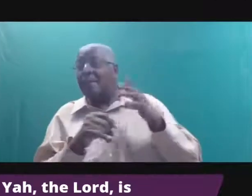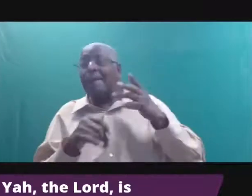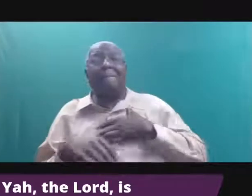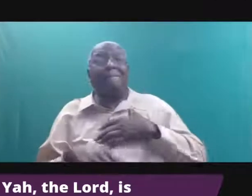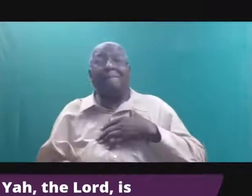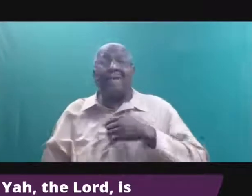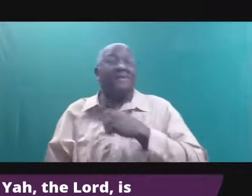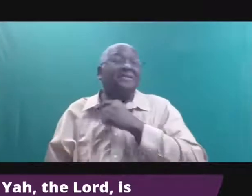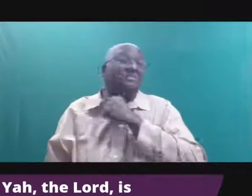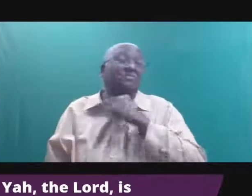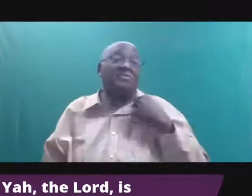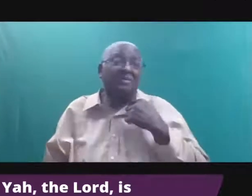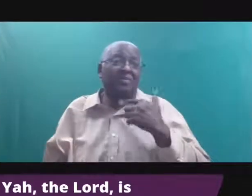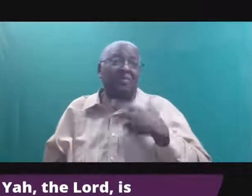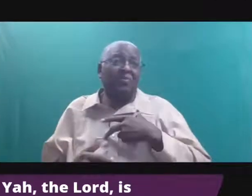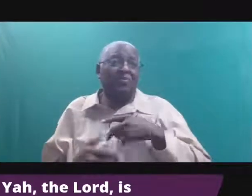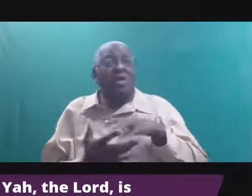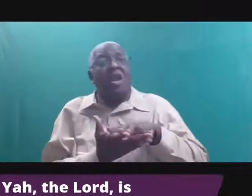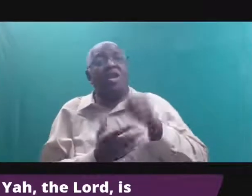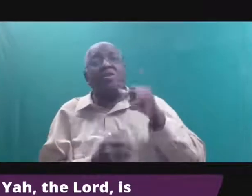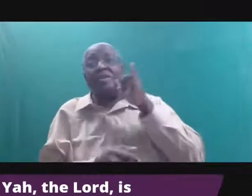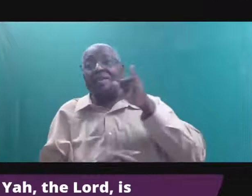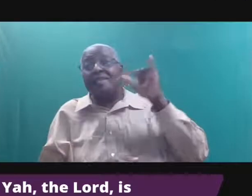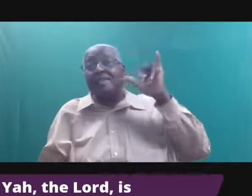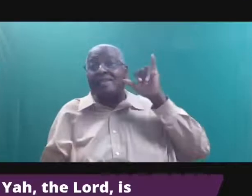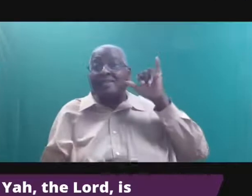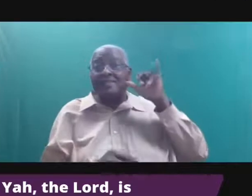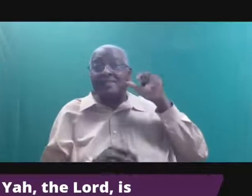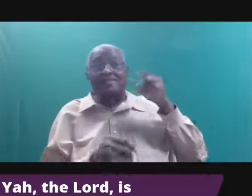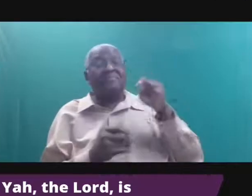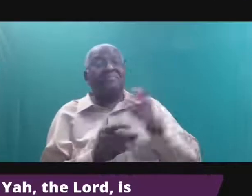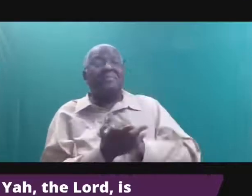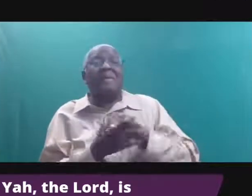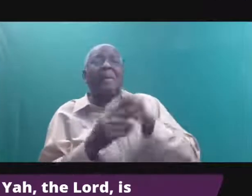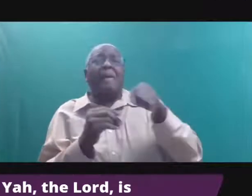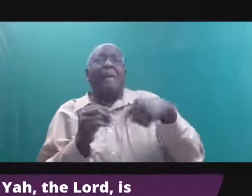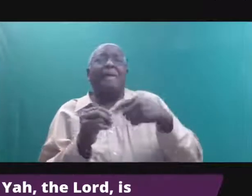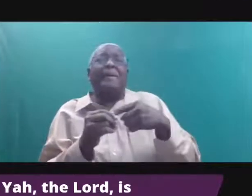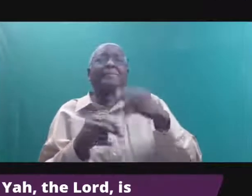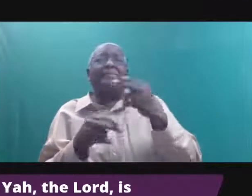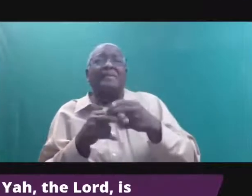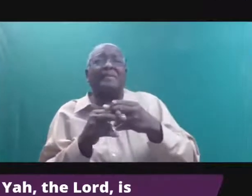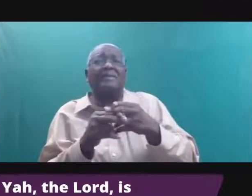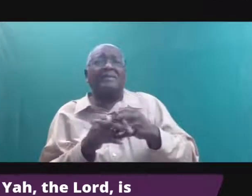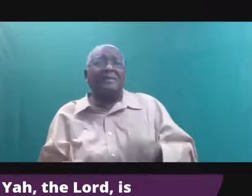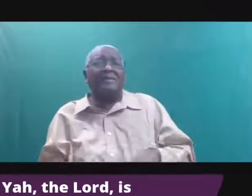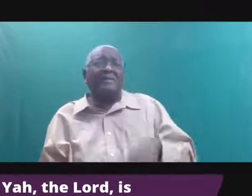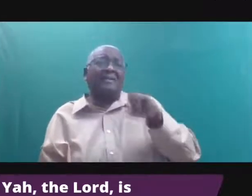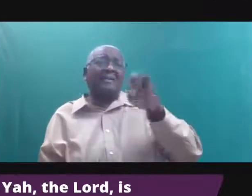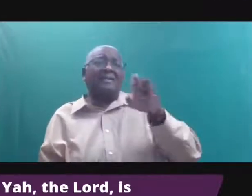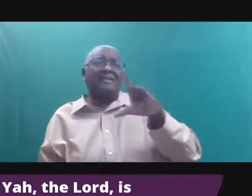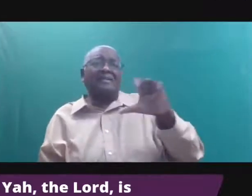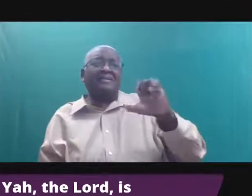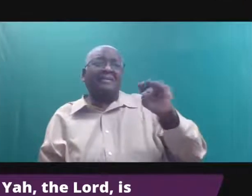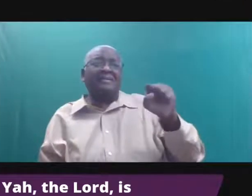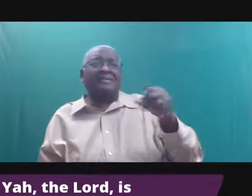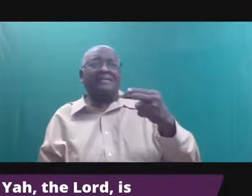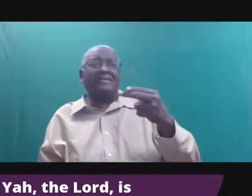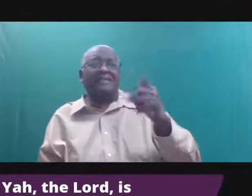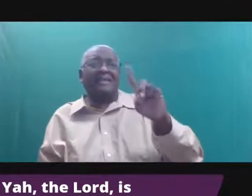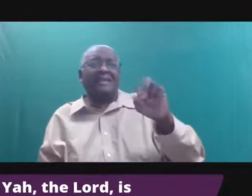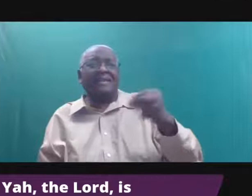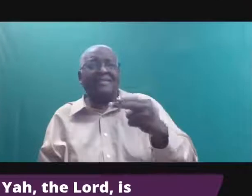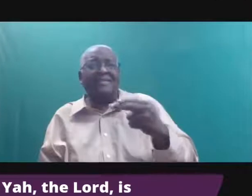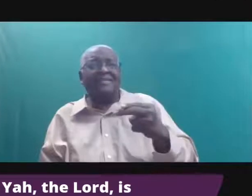right now because we learned yesterday in the clergy cohort about the name El Shaddai. El Shaddai